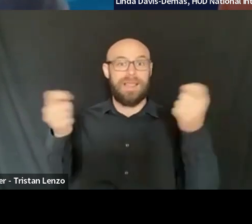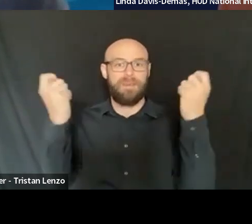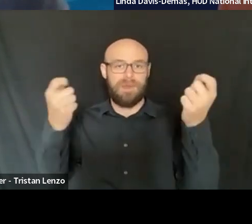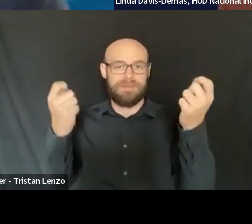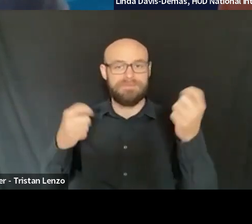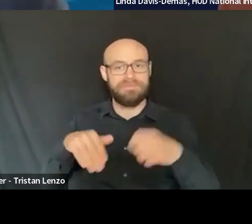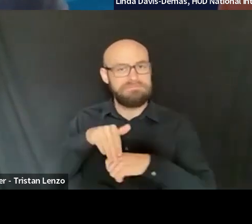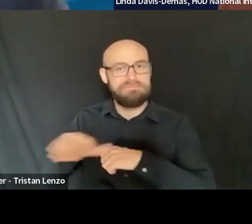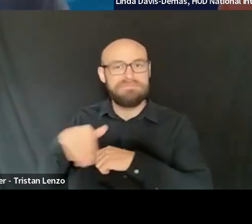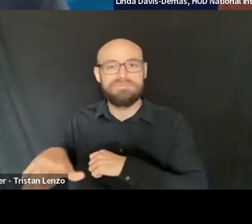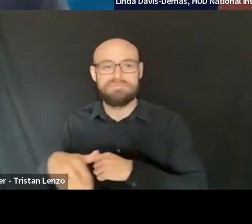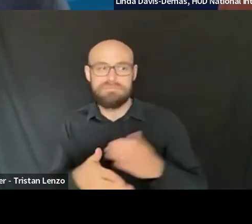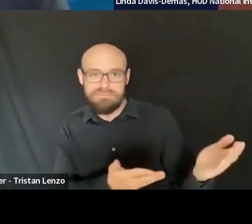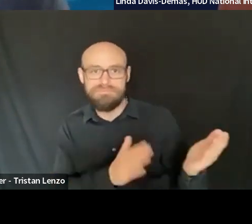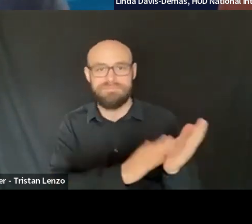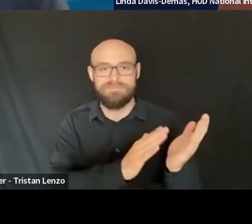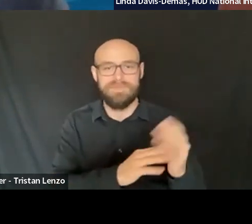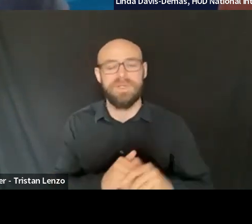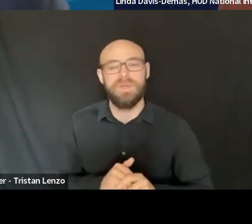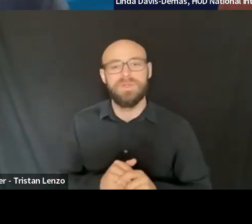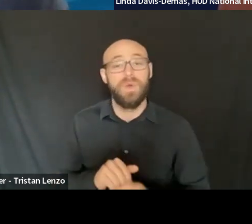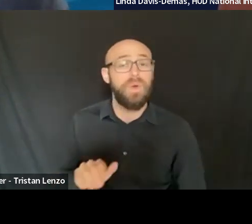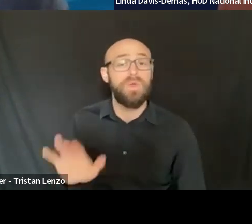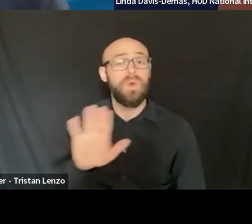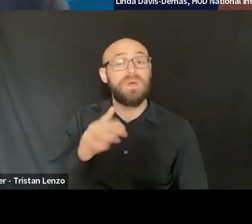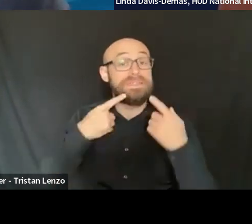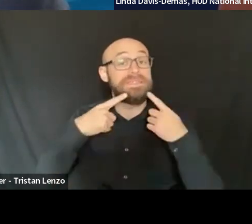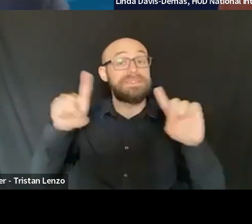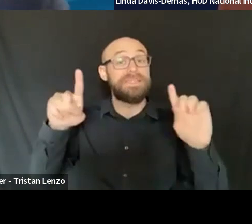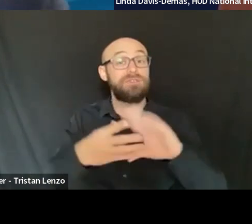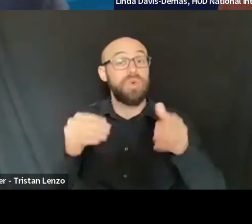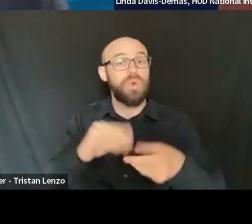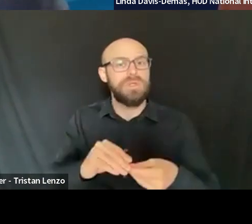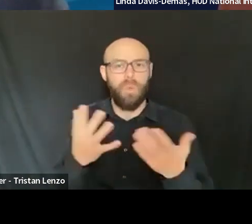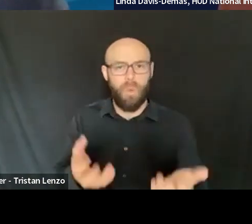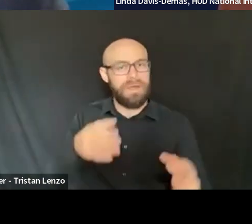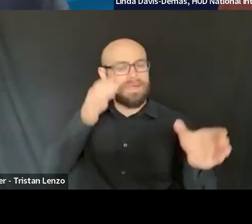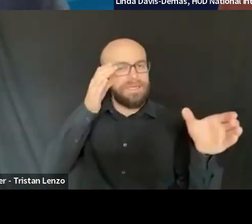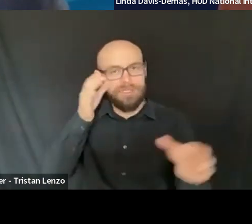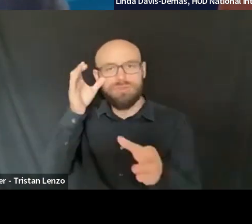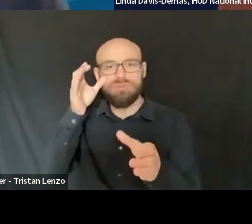to share success stories with us that we can celebrate through HUD's